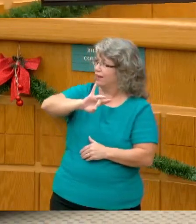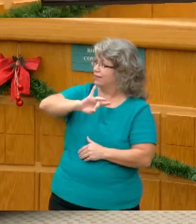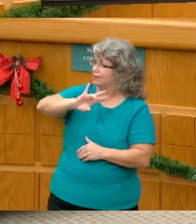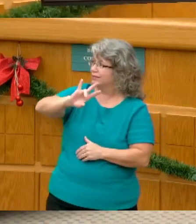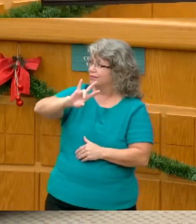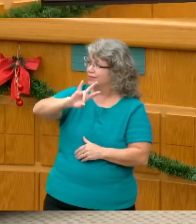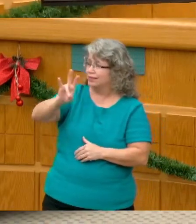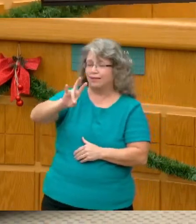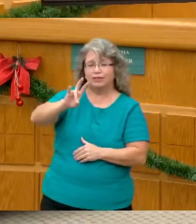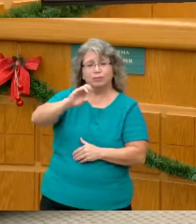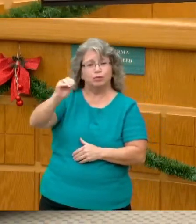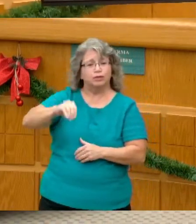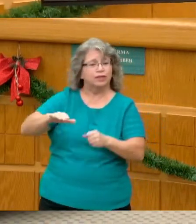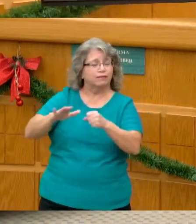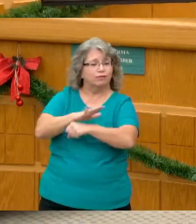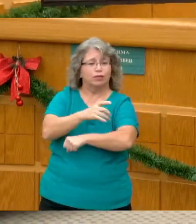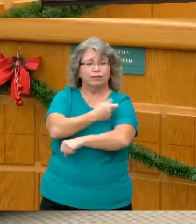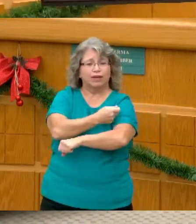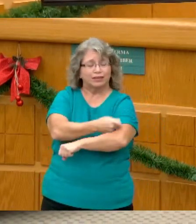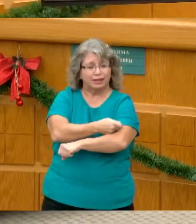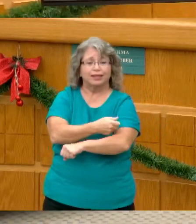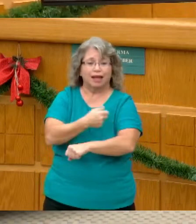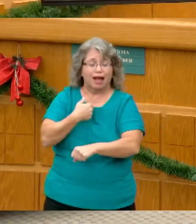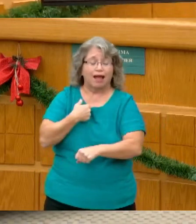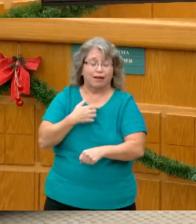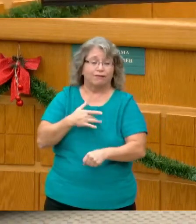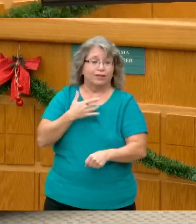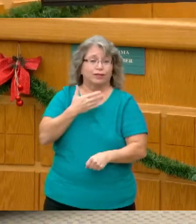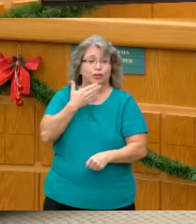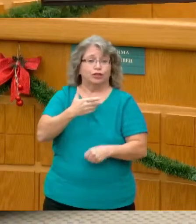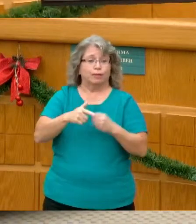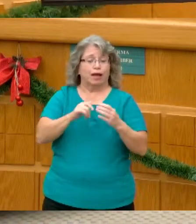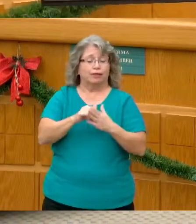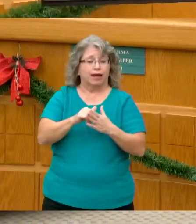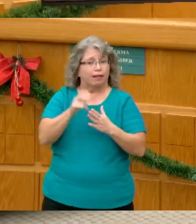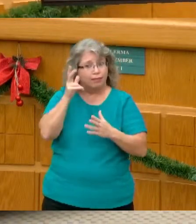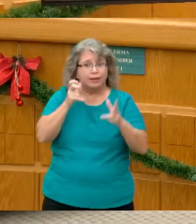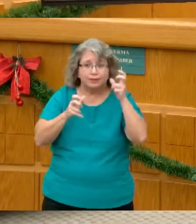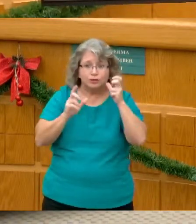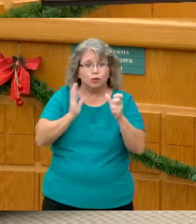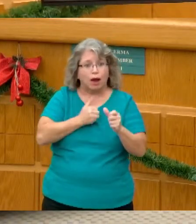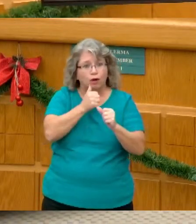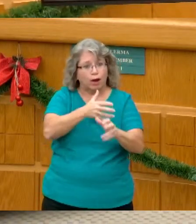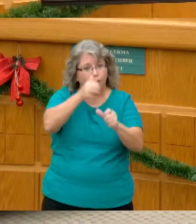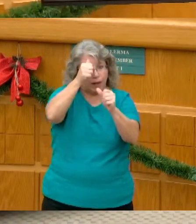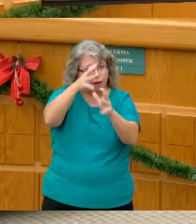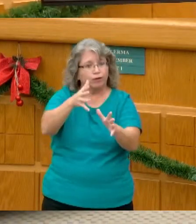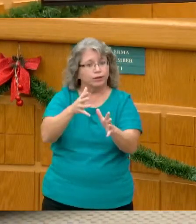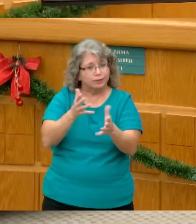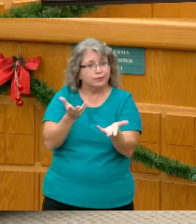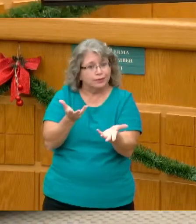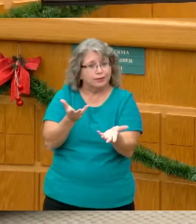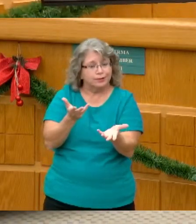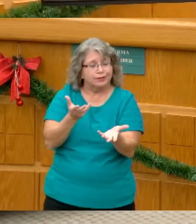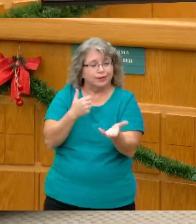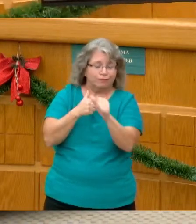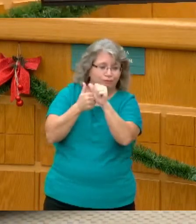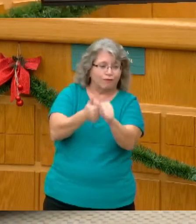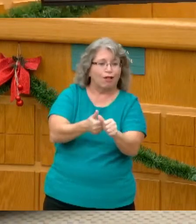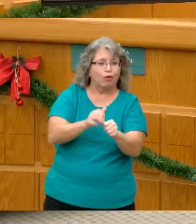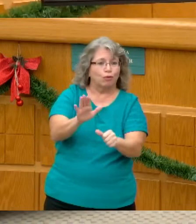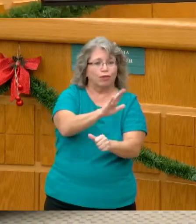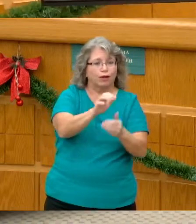by that number. Let's listen to grandma, grandpa, our elders, and let's make sure we're following them, and they'll lead us